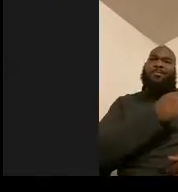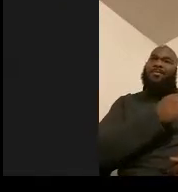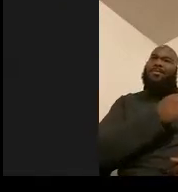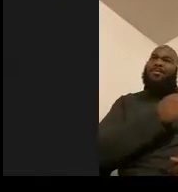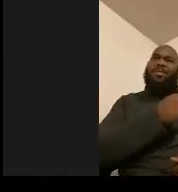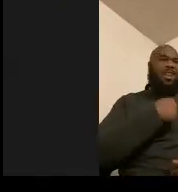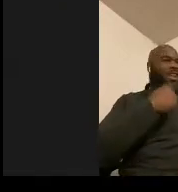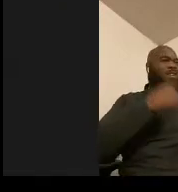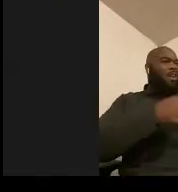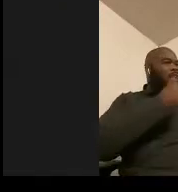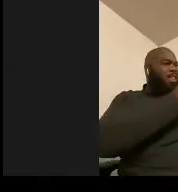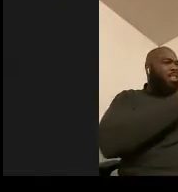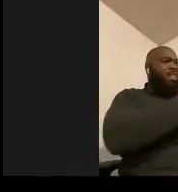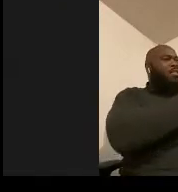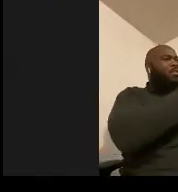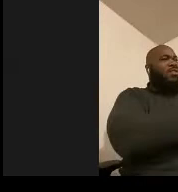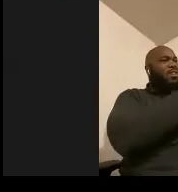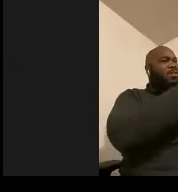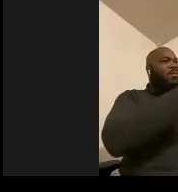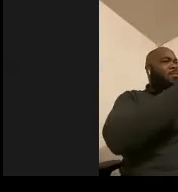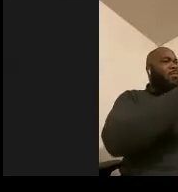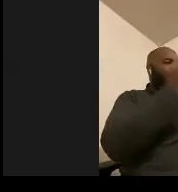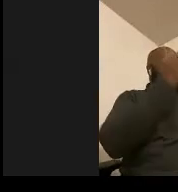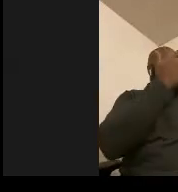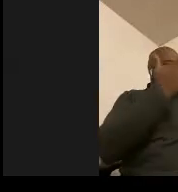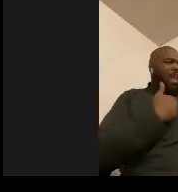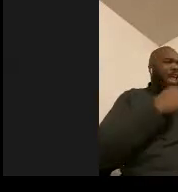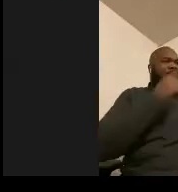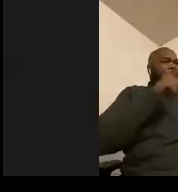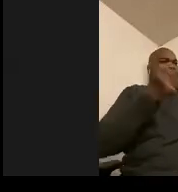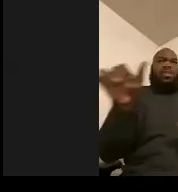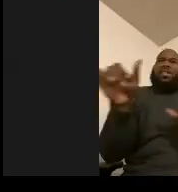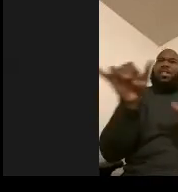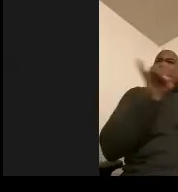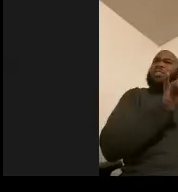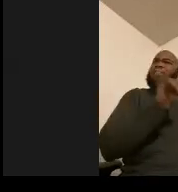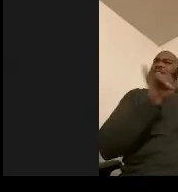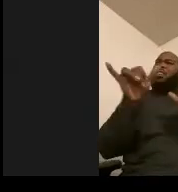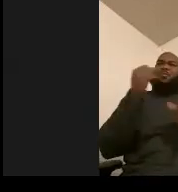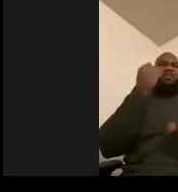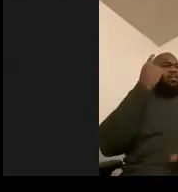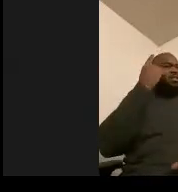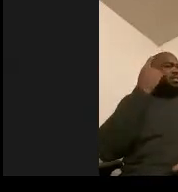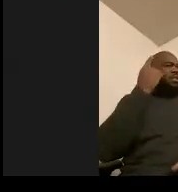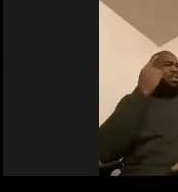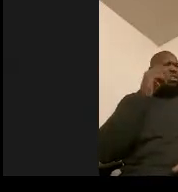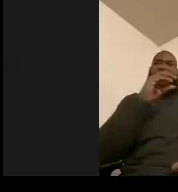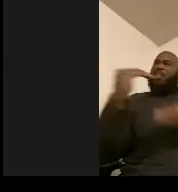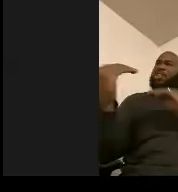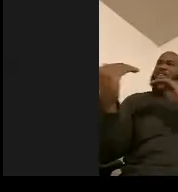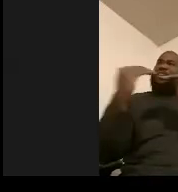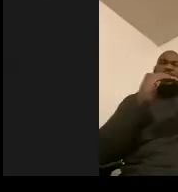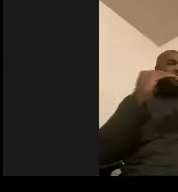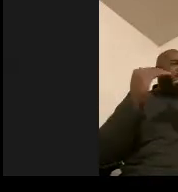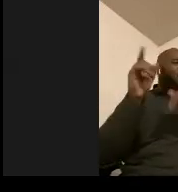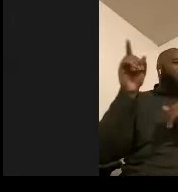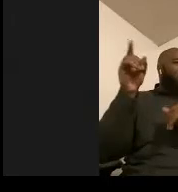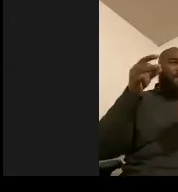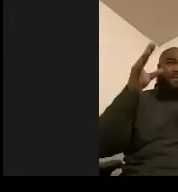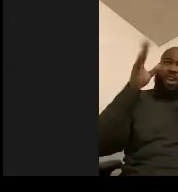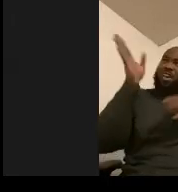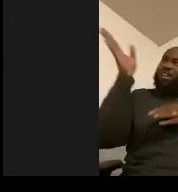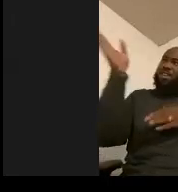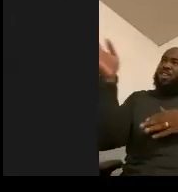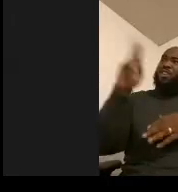the oppressed in the ghettos without having first spoken clearly to the greatest purveyor of violence in the world today,